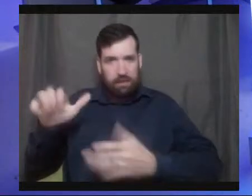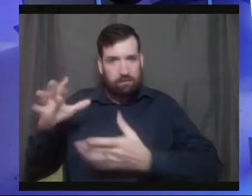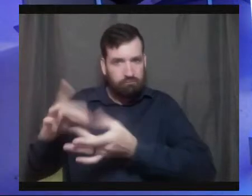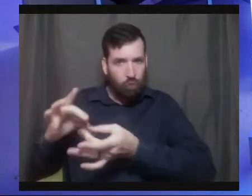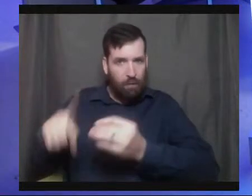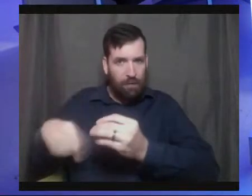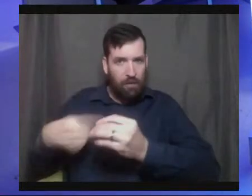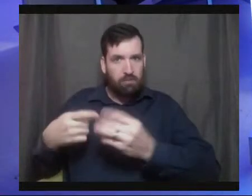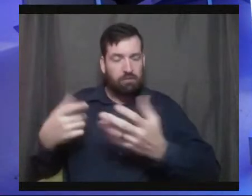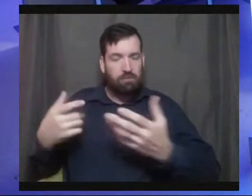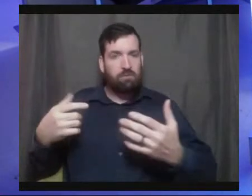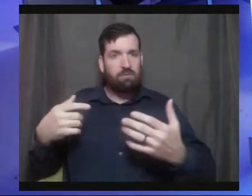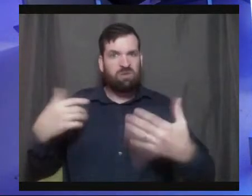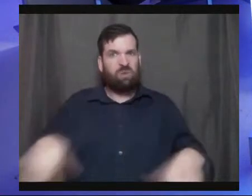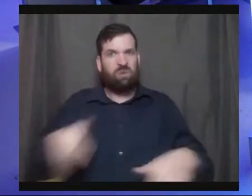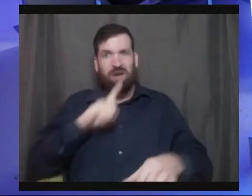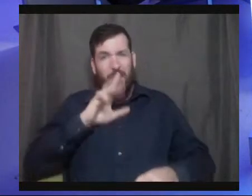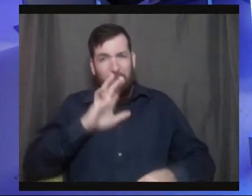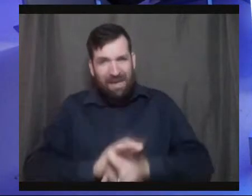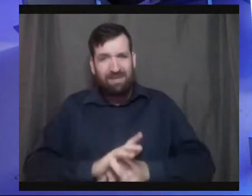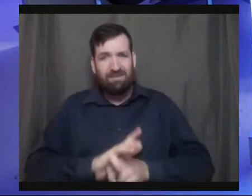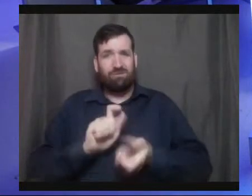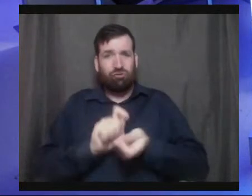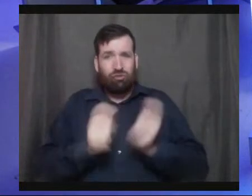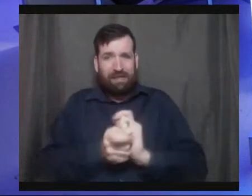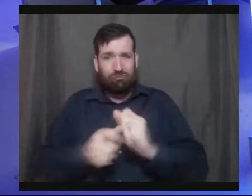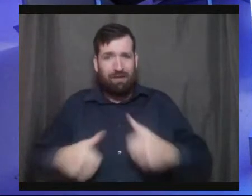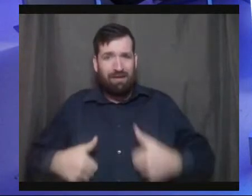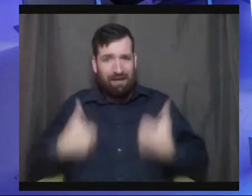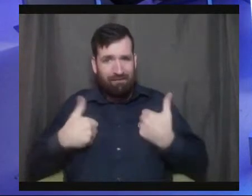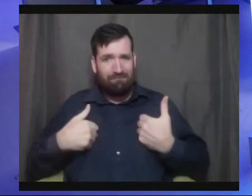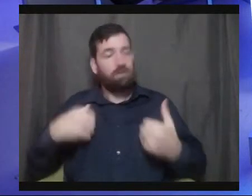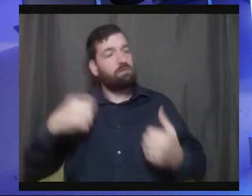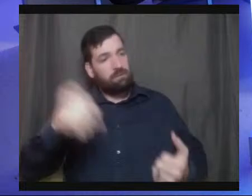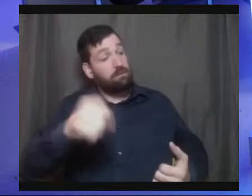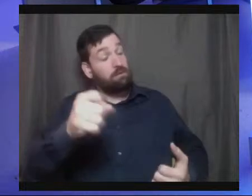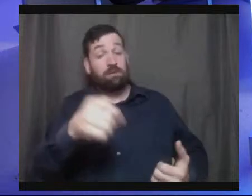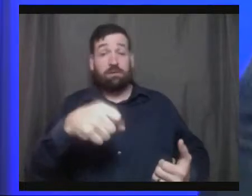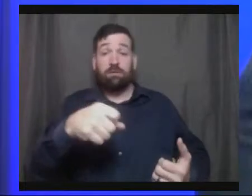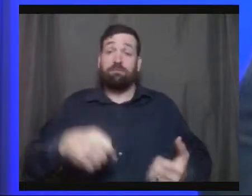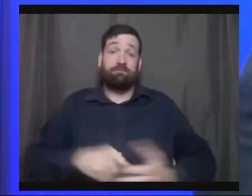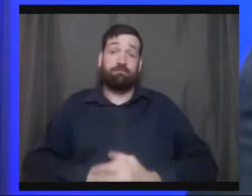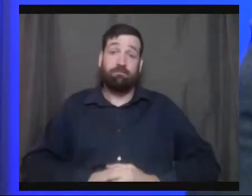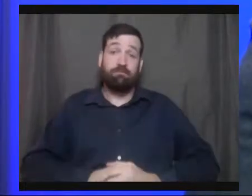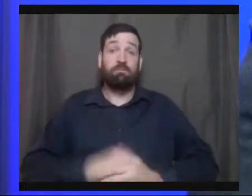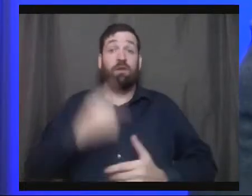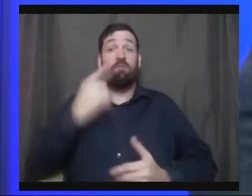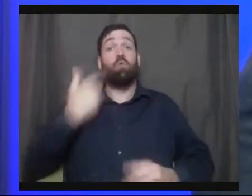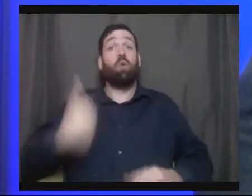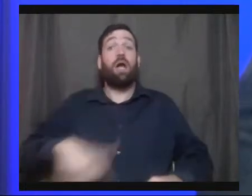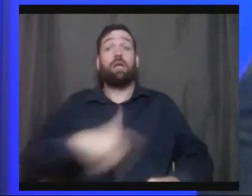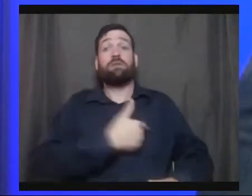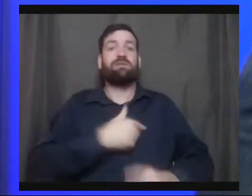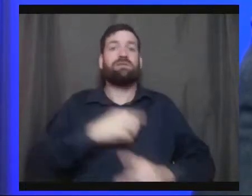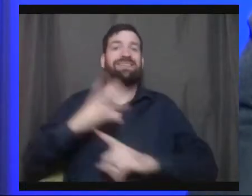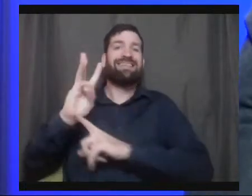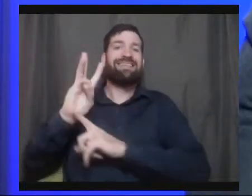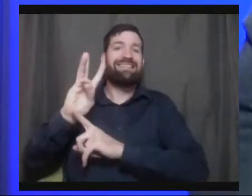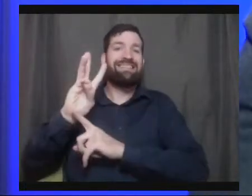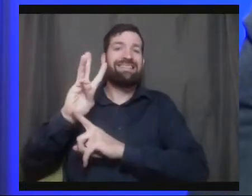so committed to a lifestyle change. Oh, absolutely. You have to, for us, it was 6 months of